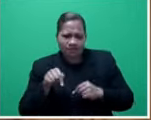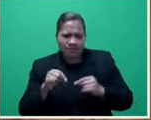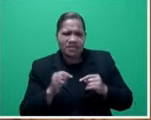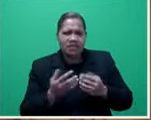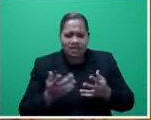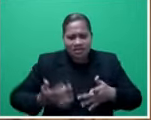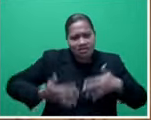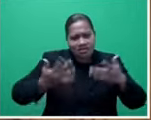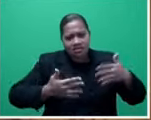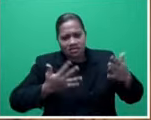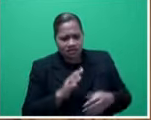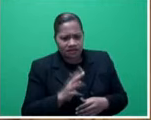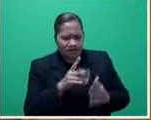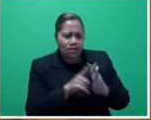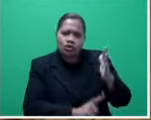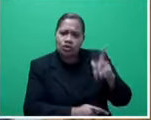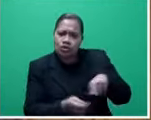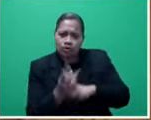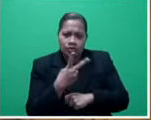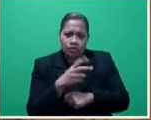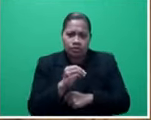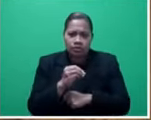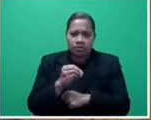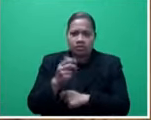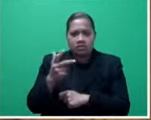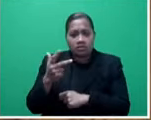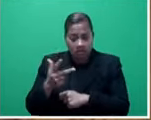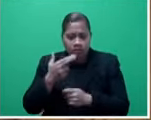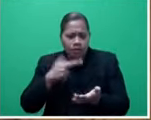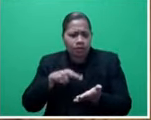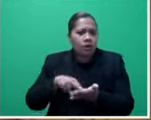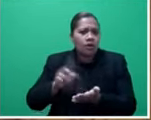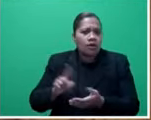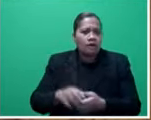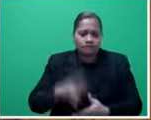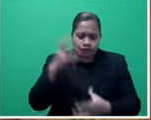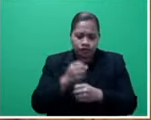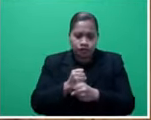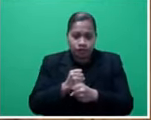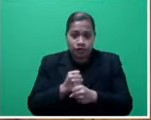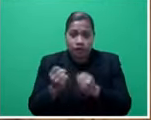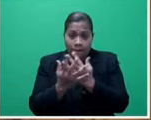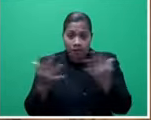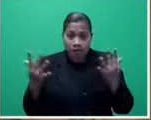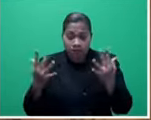dated 5th January 2018, which recorded total enumerated population of